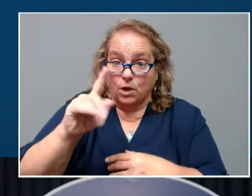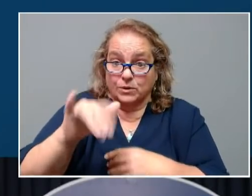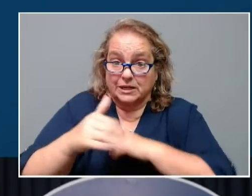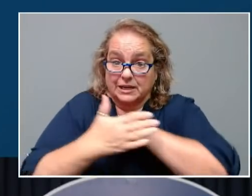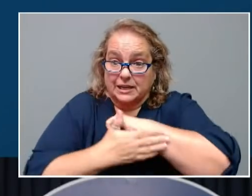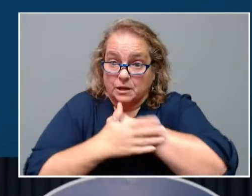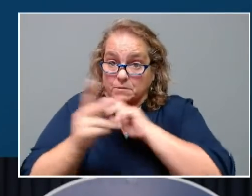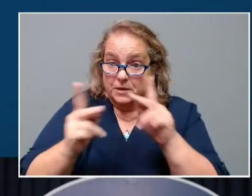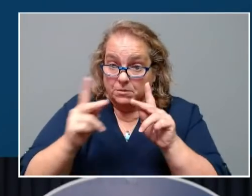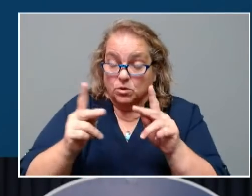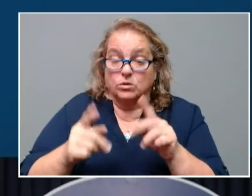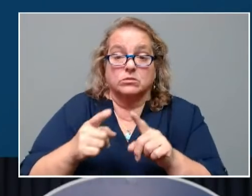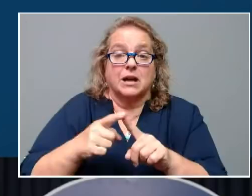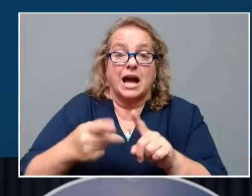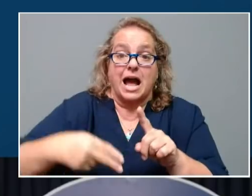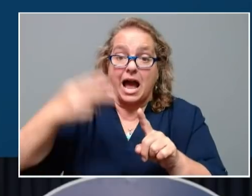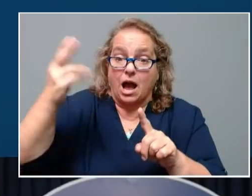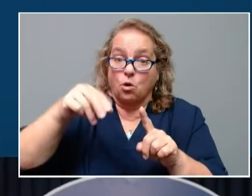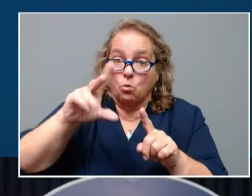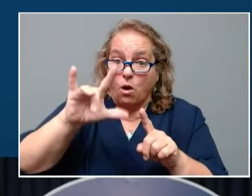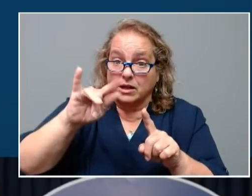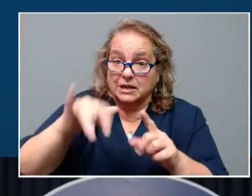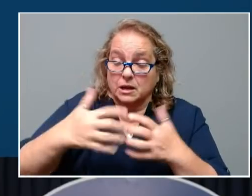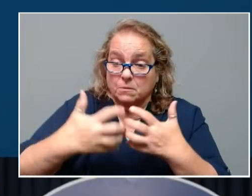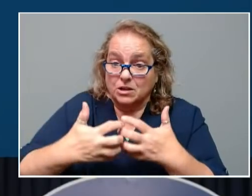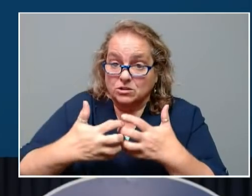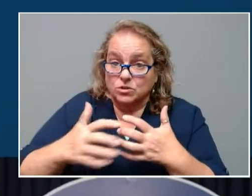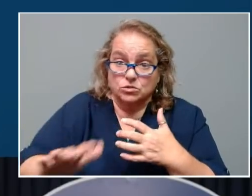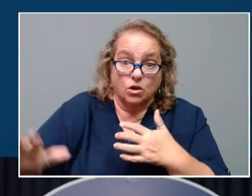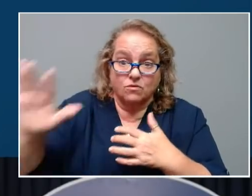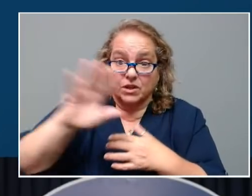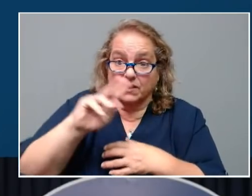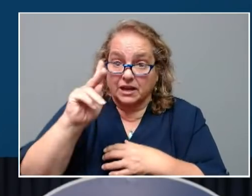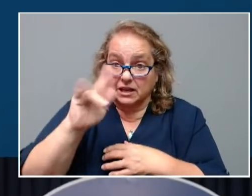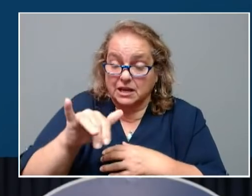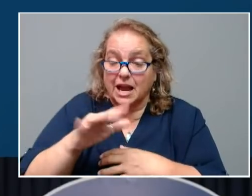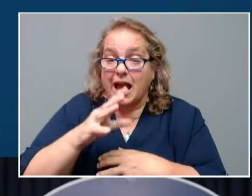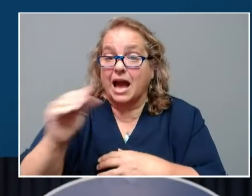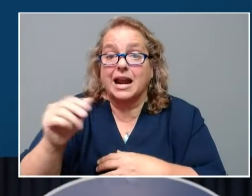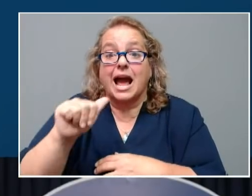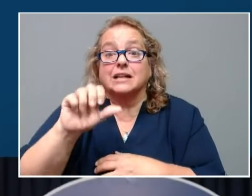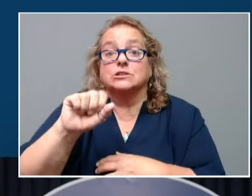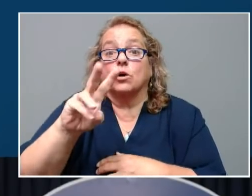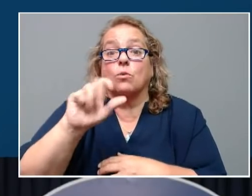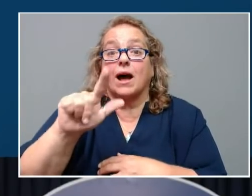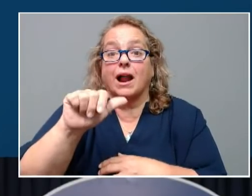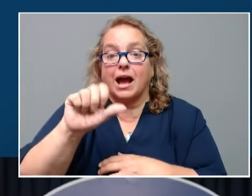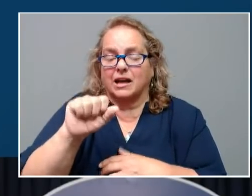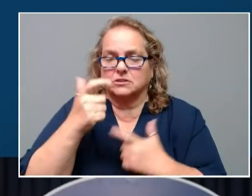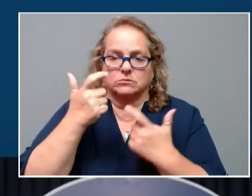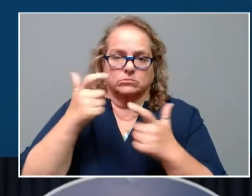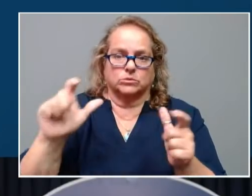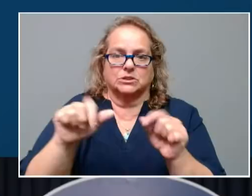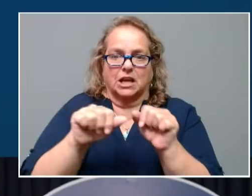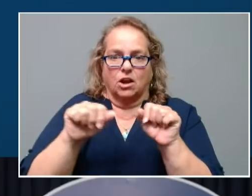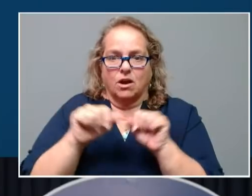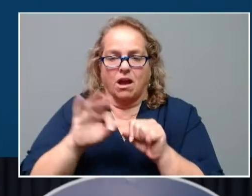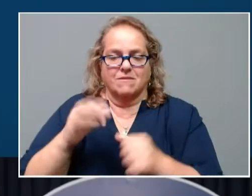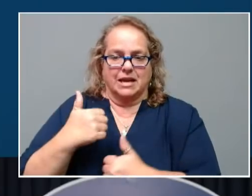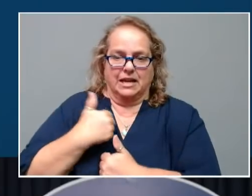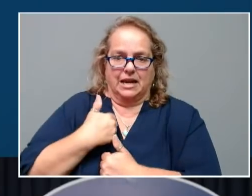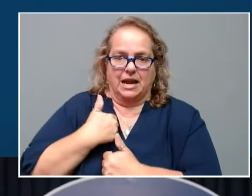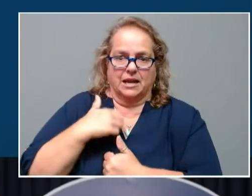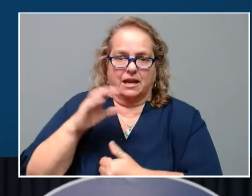array of high-quality manufacturers located throughout the Commonwealth, as well as a wide range of Canadian companies, especially